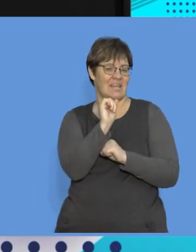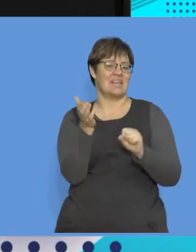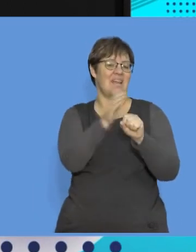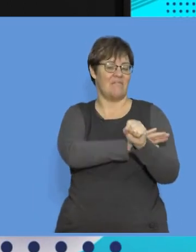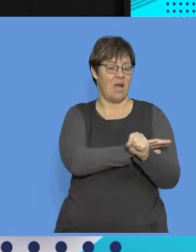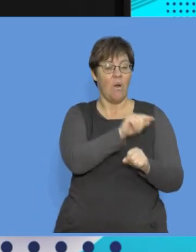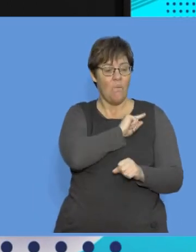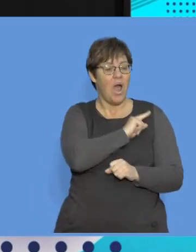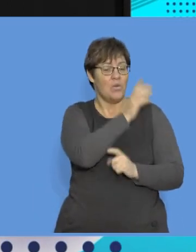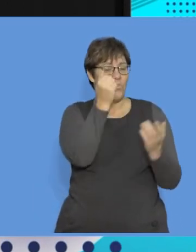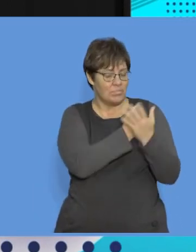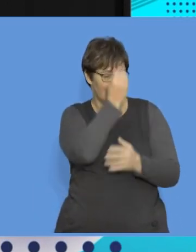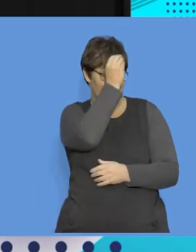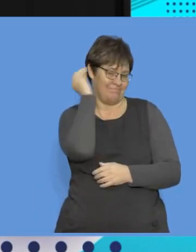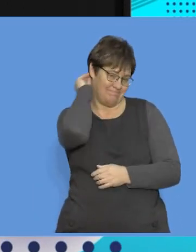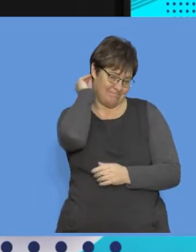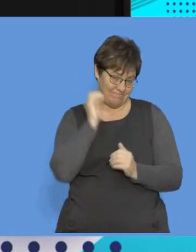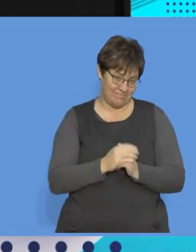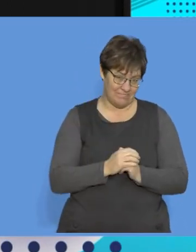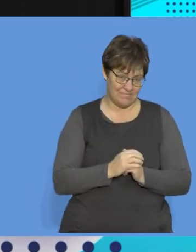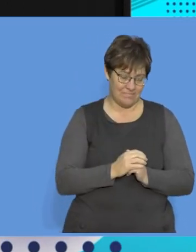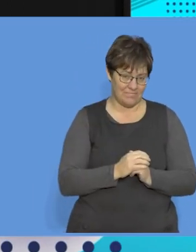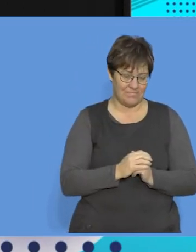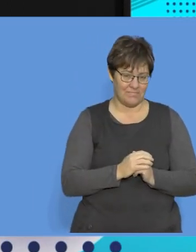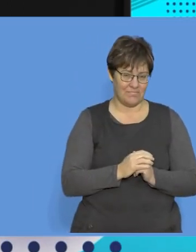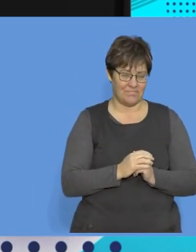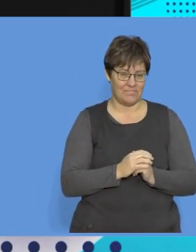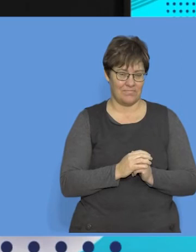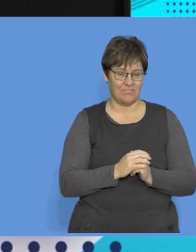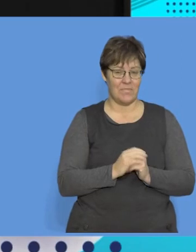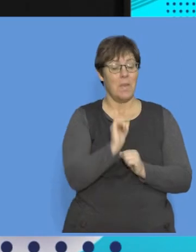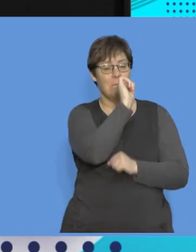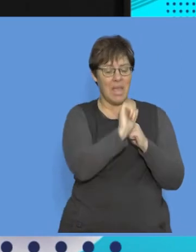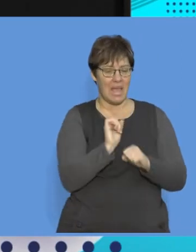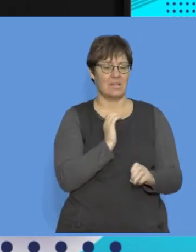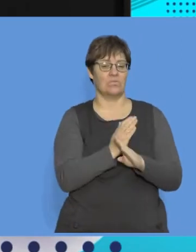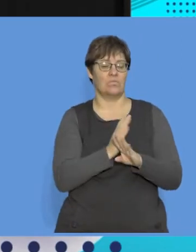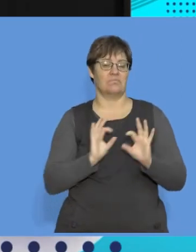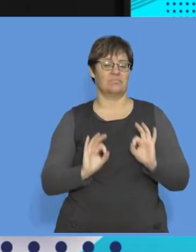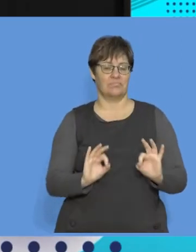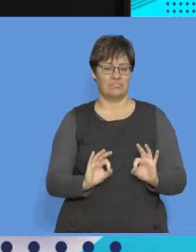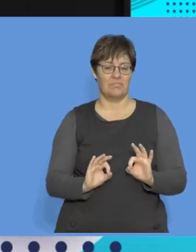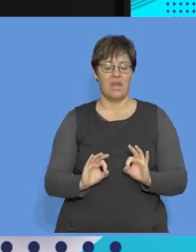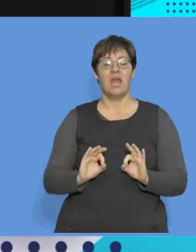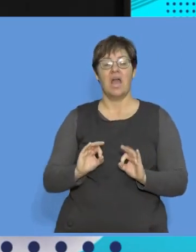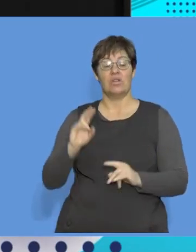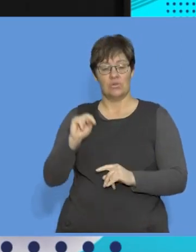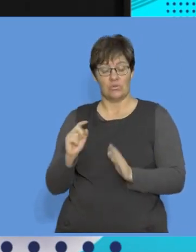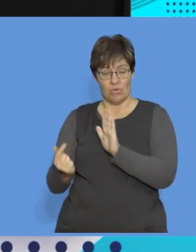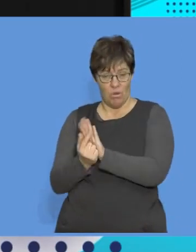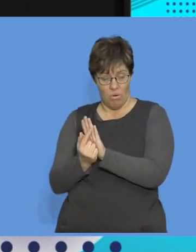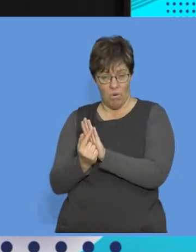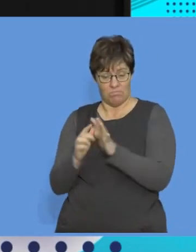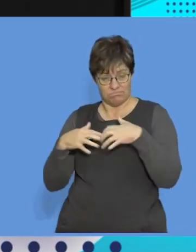take note of. So please work with the mechanics and work with Newton's laws, and you will